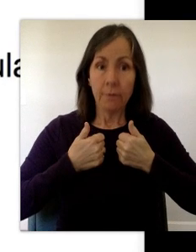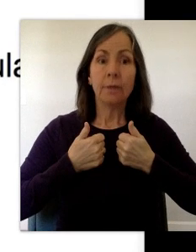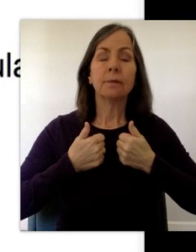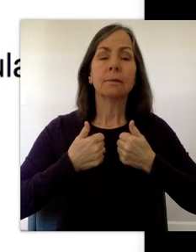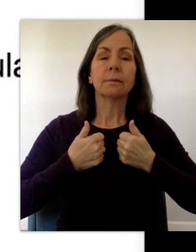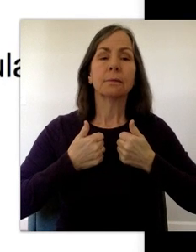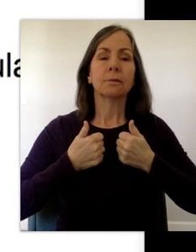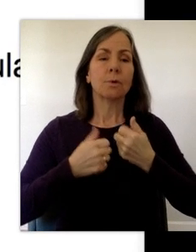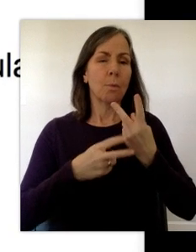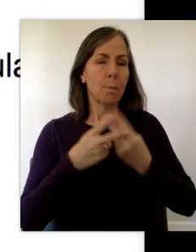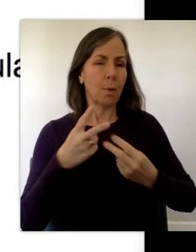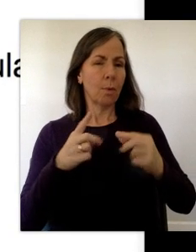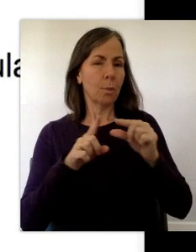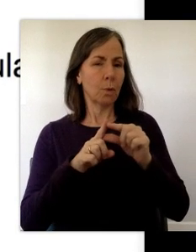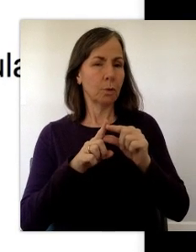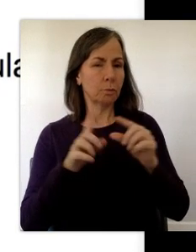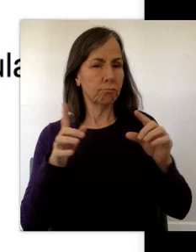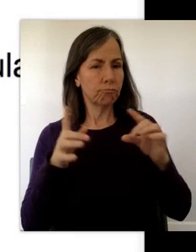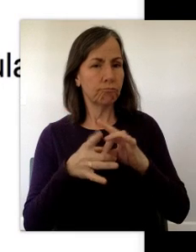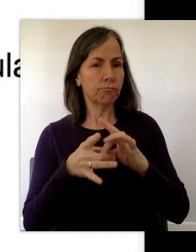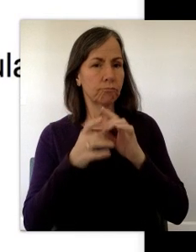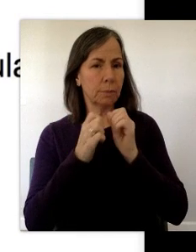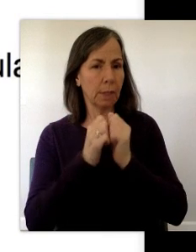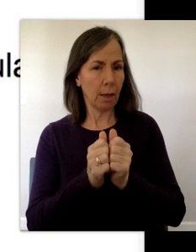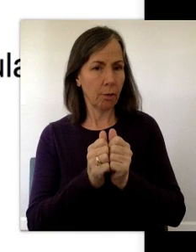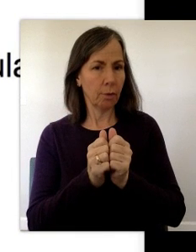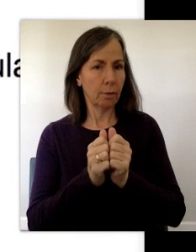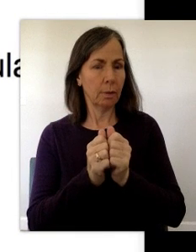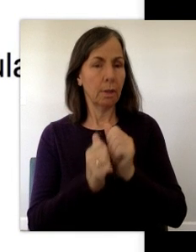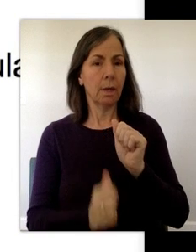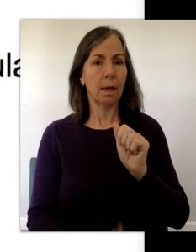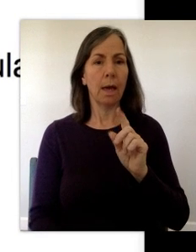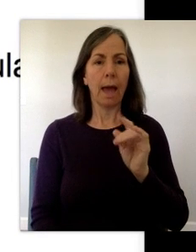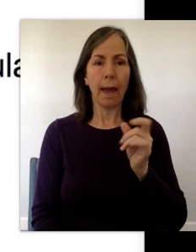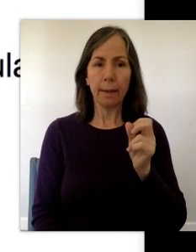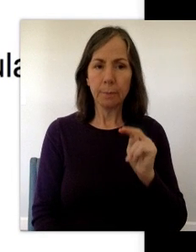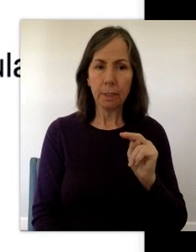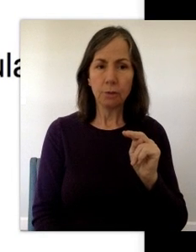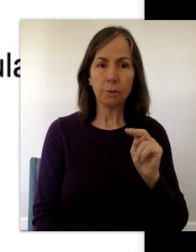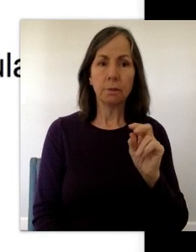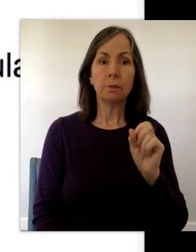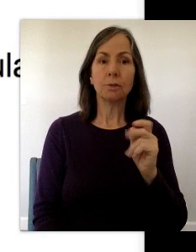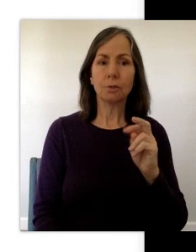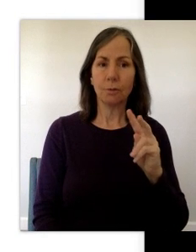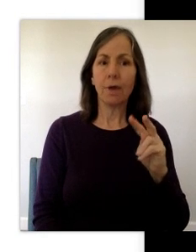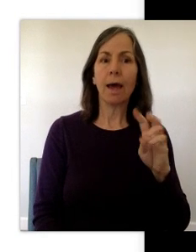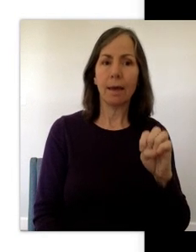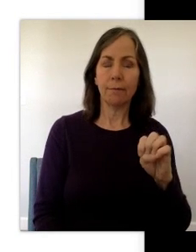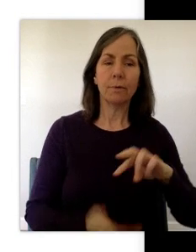your brain. It's whatever an organism has that lets them live.